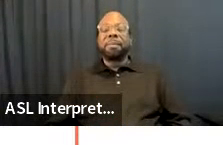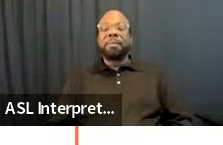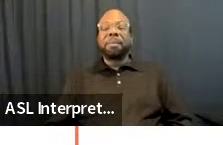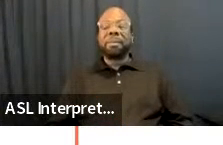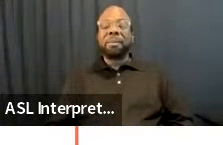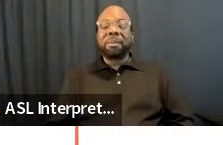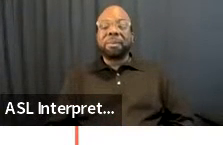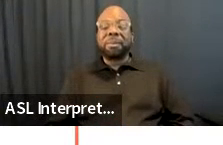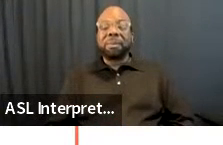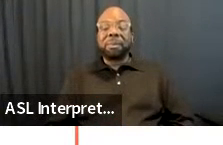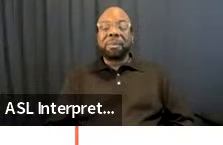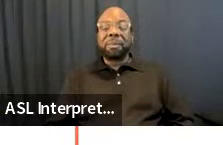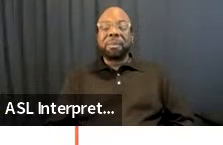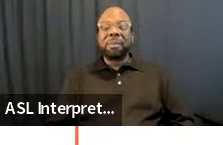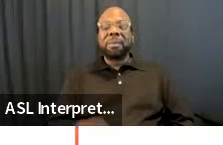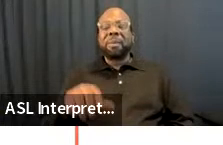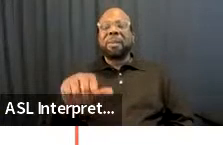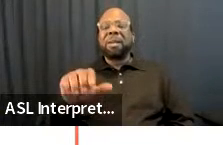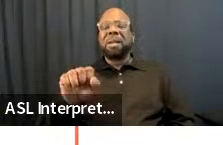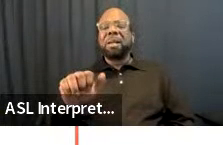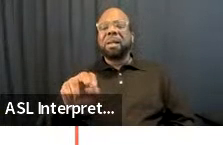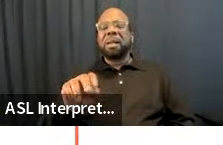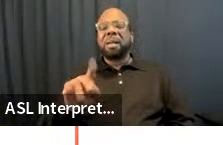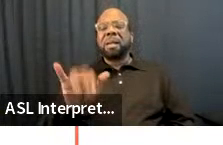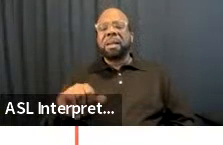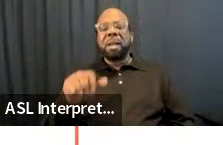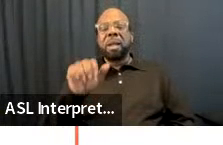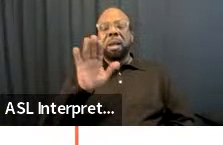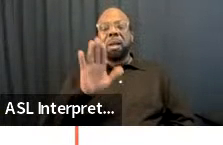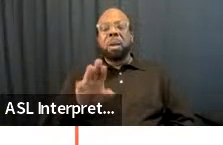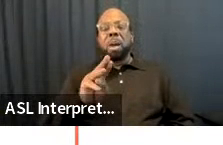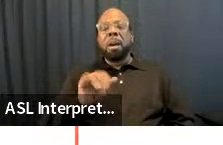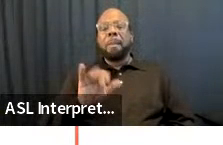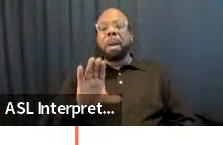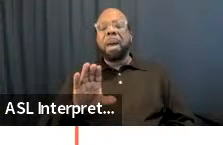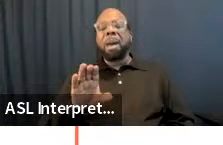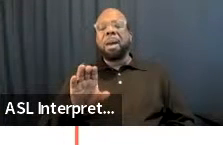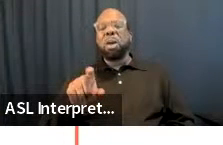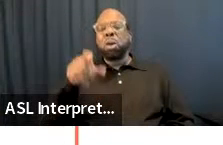Sandy, you should be able to turn your microphone on.